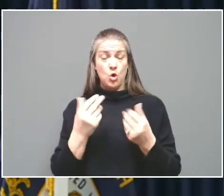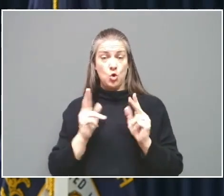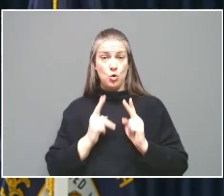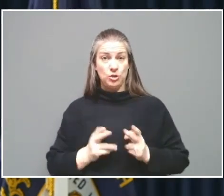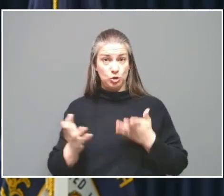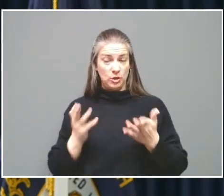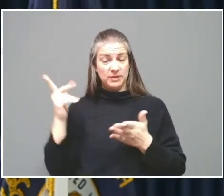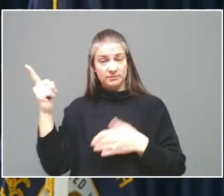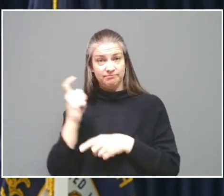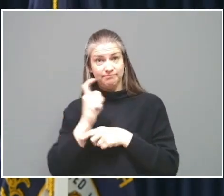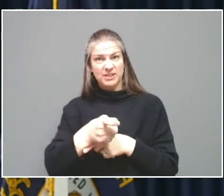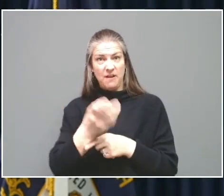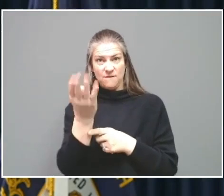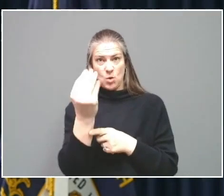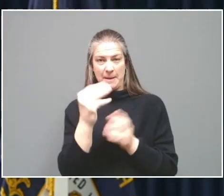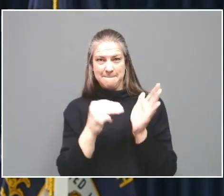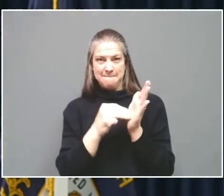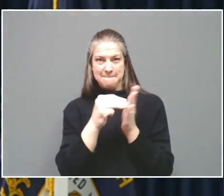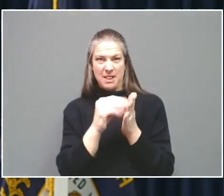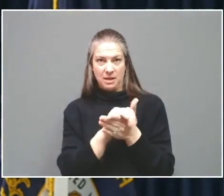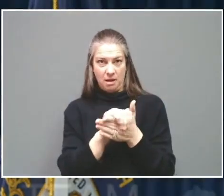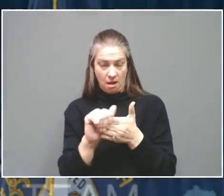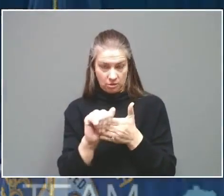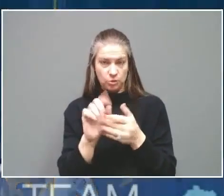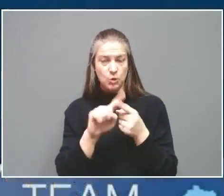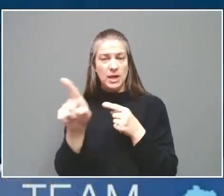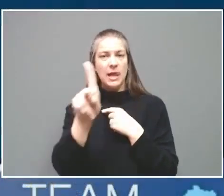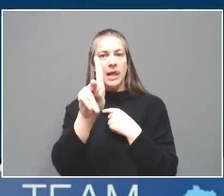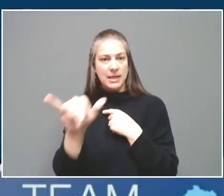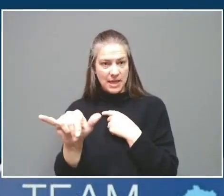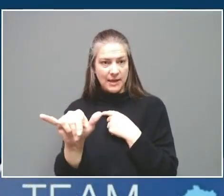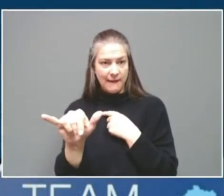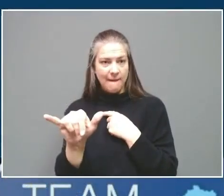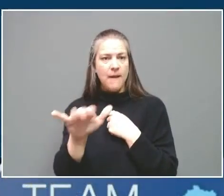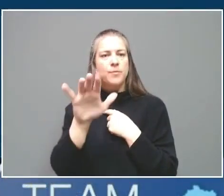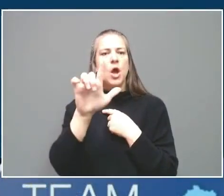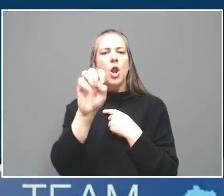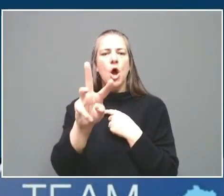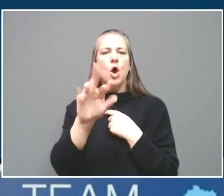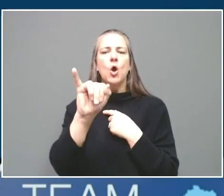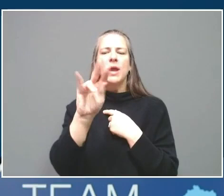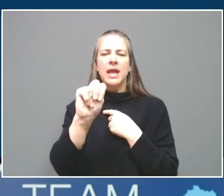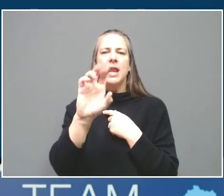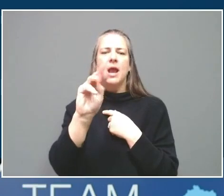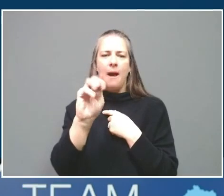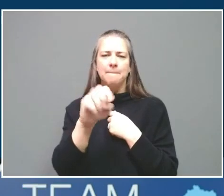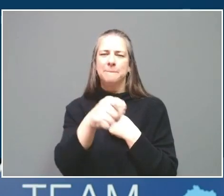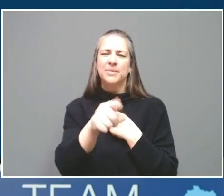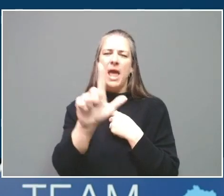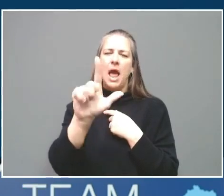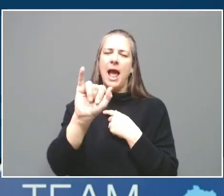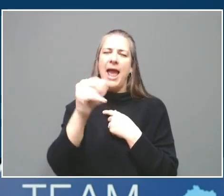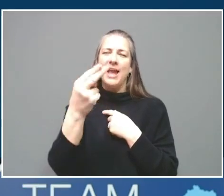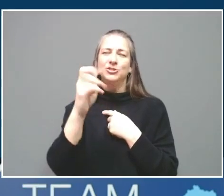awarded over $14 million to the Kentucky Low Income Emergency Assistance Program, also known as